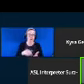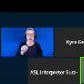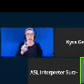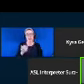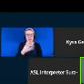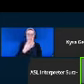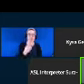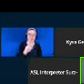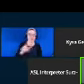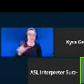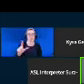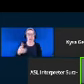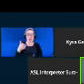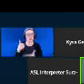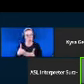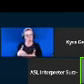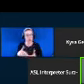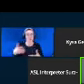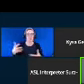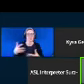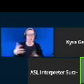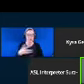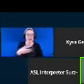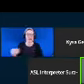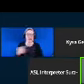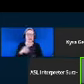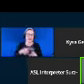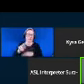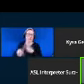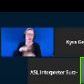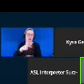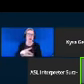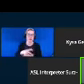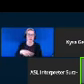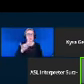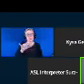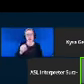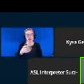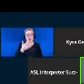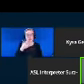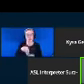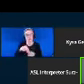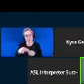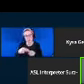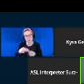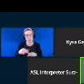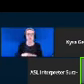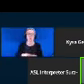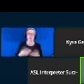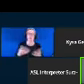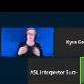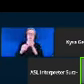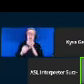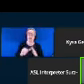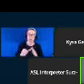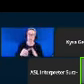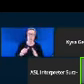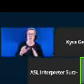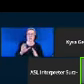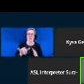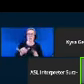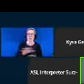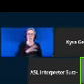Islamophobia, and related forms of discrimination and bias. And through our regular community engagement efforts, which, just to highlight, is part of the core of